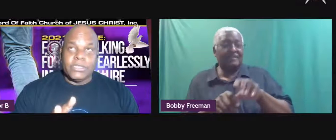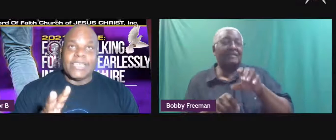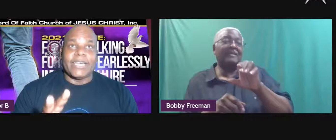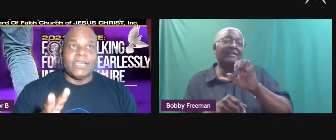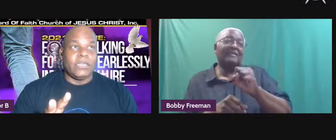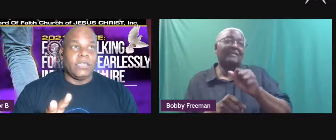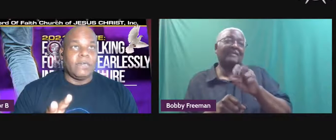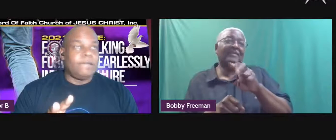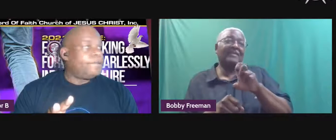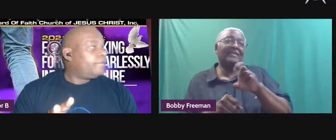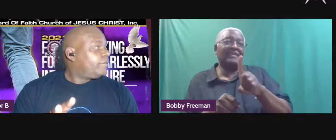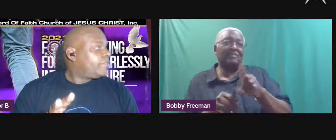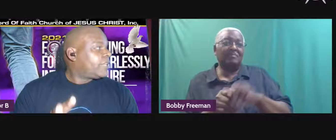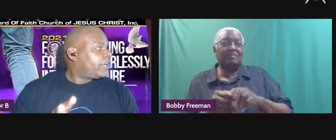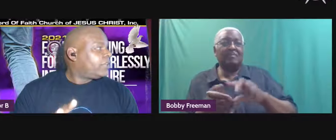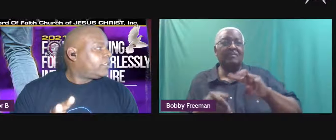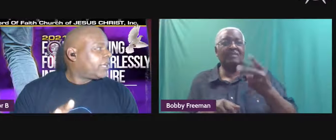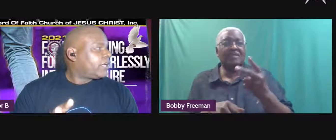two.